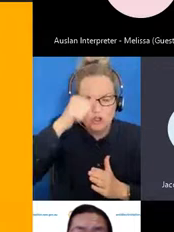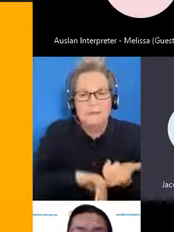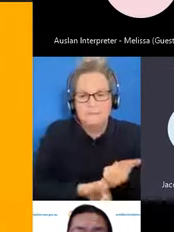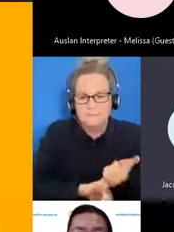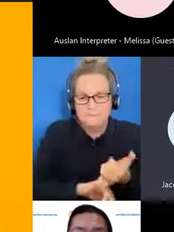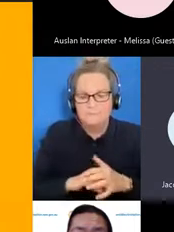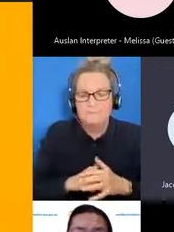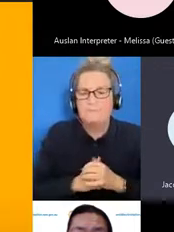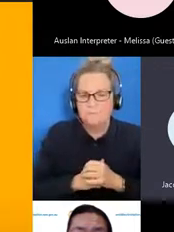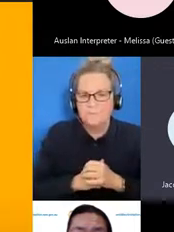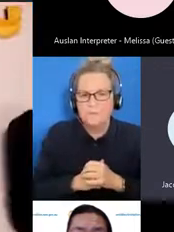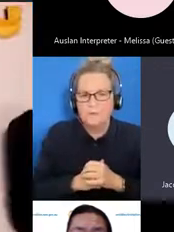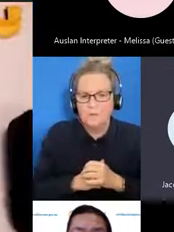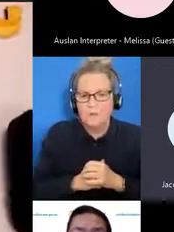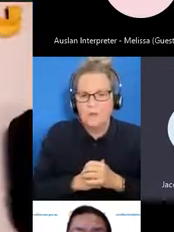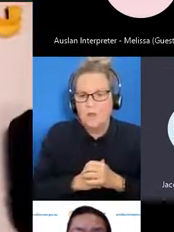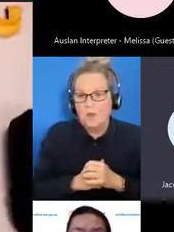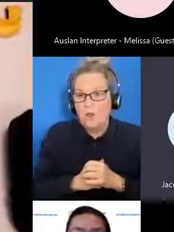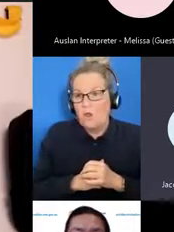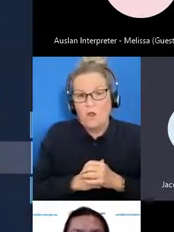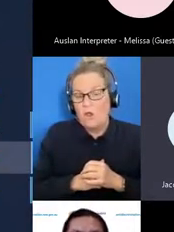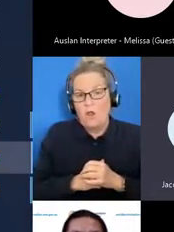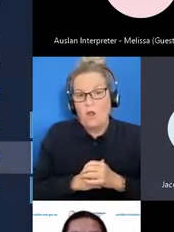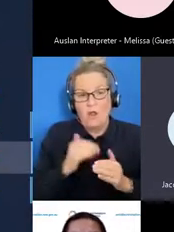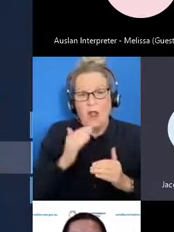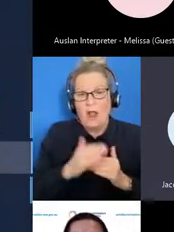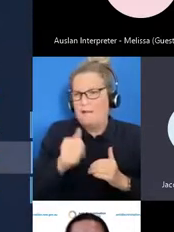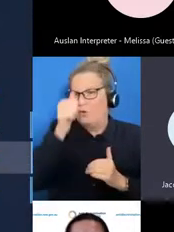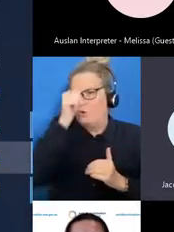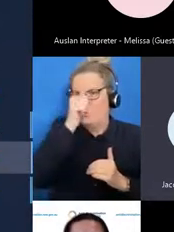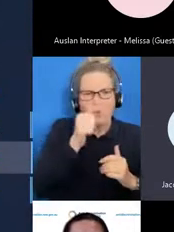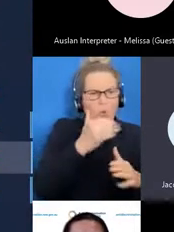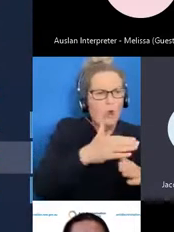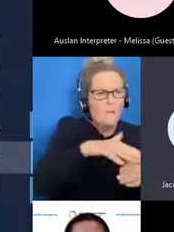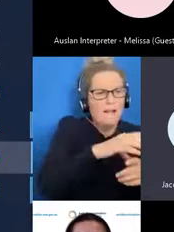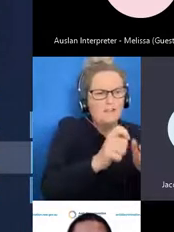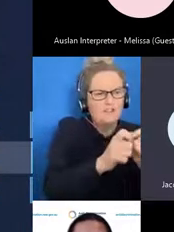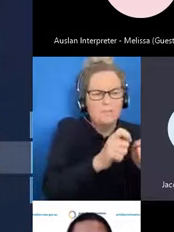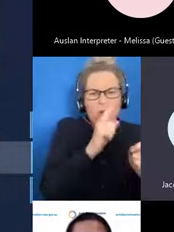I didn't really know what adjustments I could get, but then I got a push for it. So we had